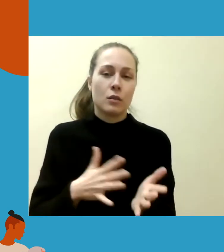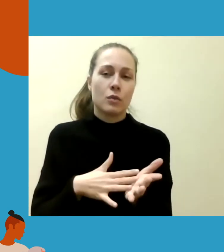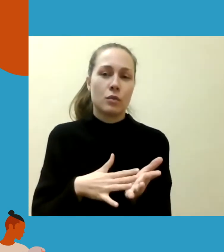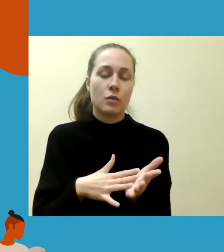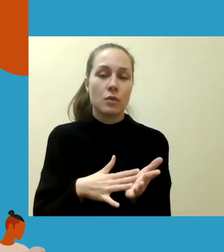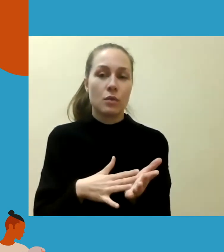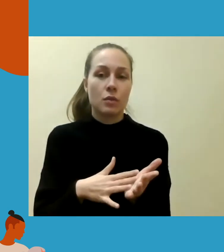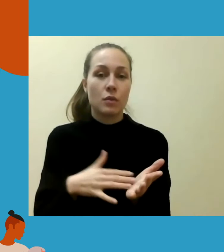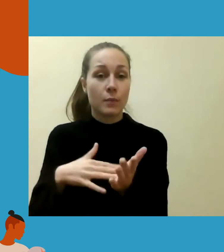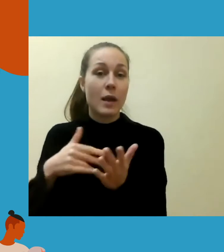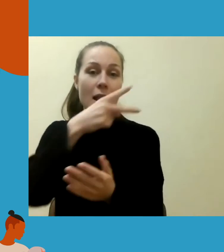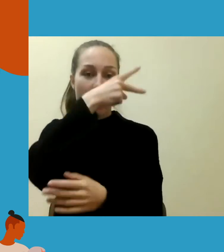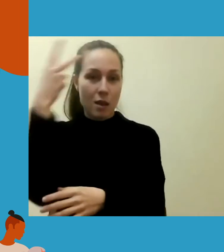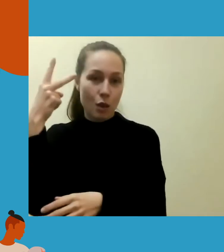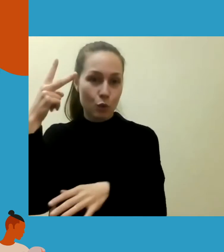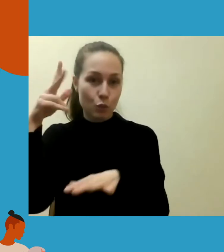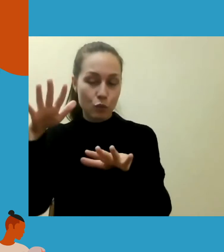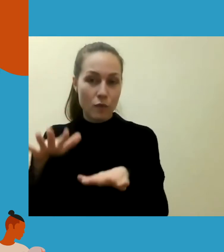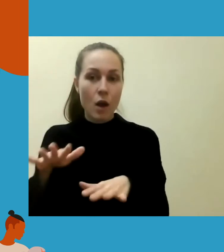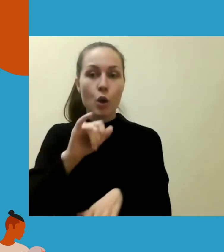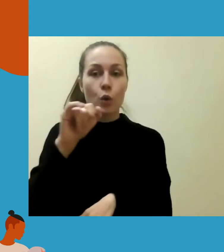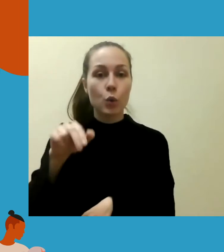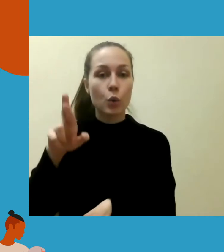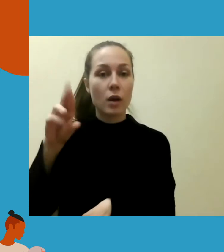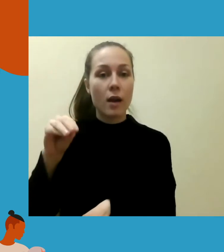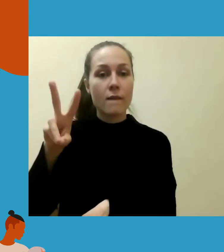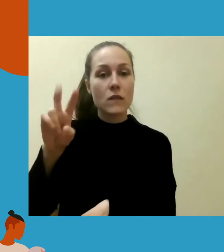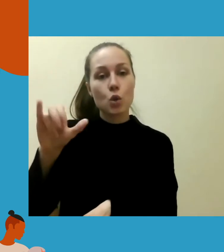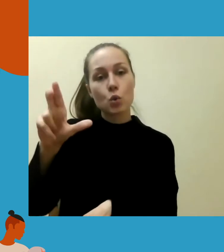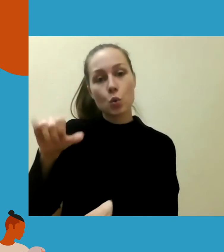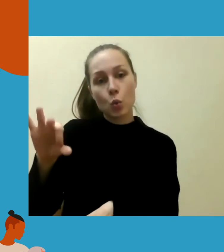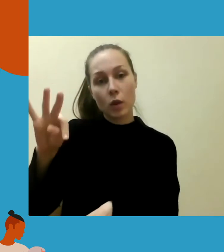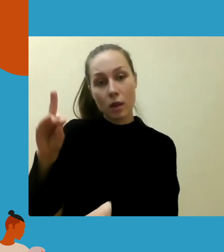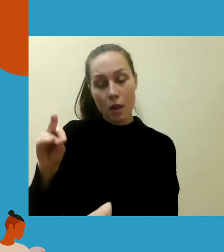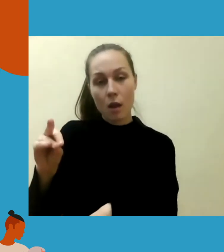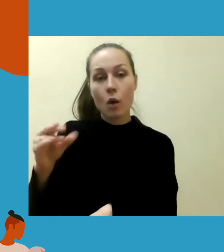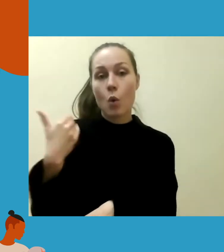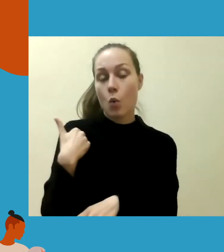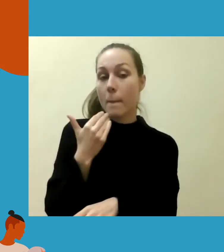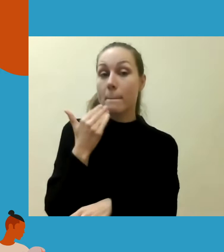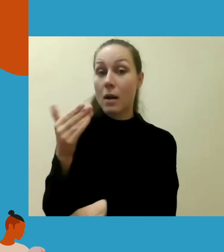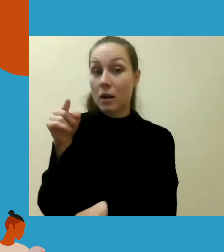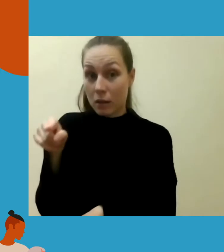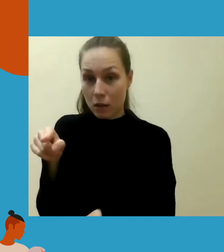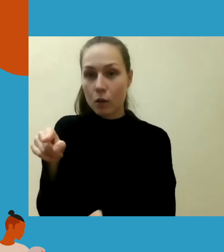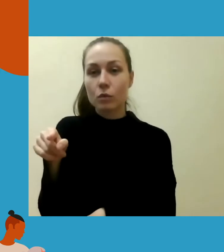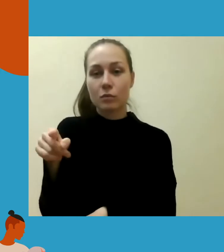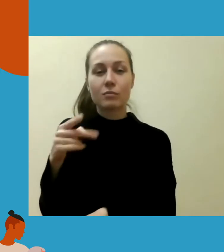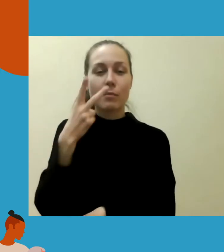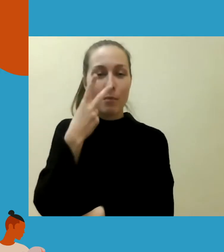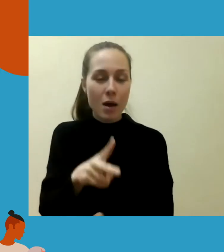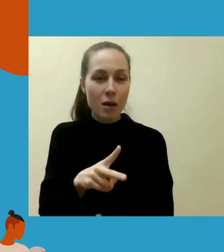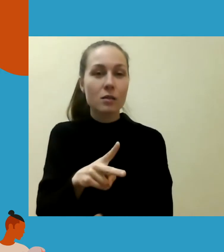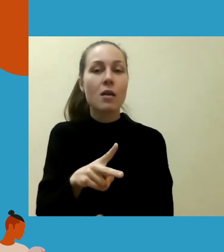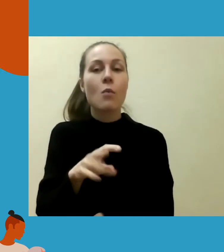And now let's move on. Let's go back to Lithuania. Ms. Jurevičiūtė, I have